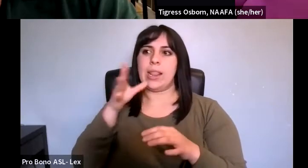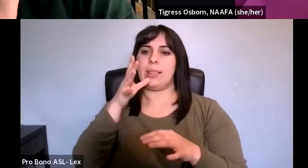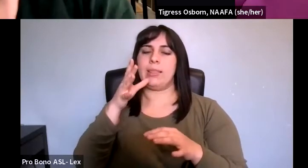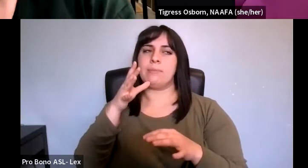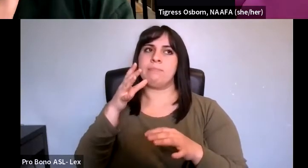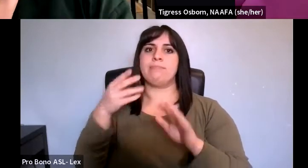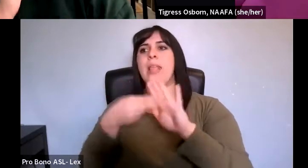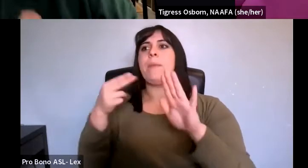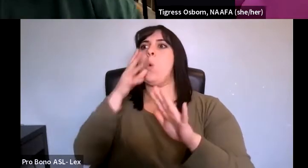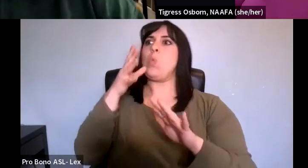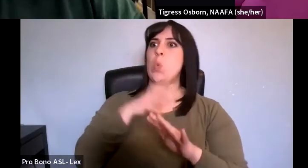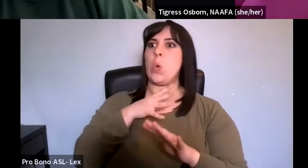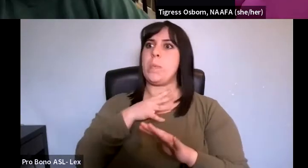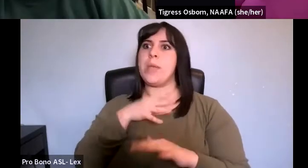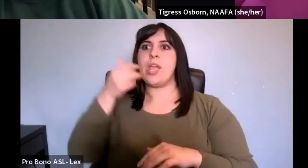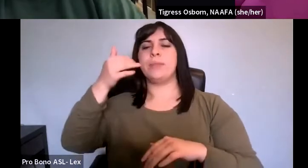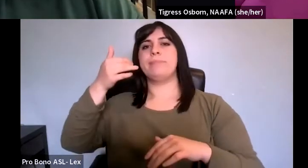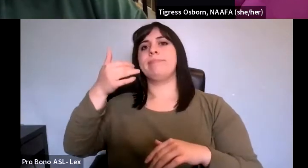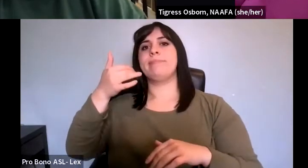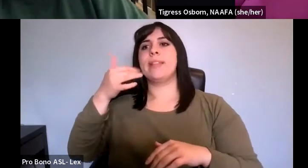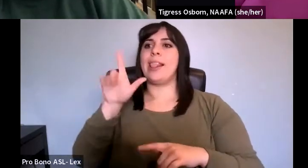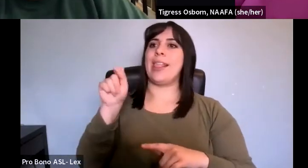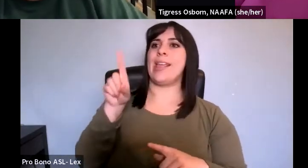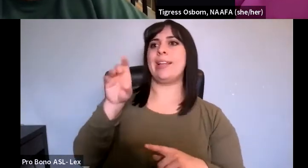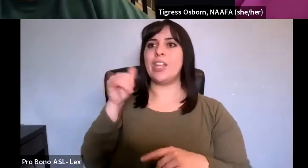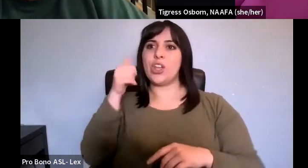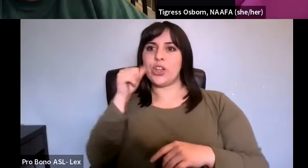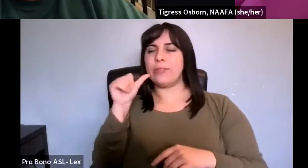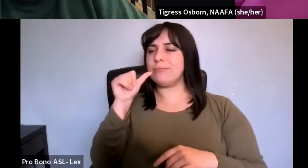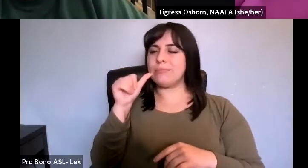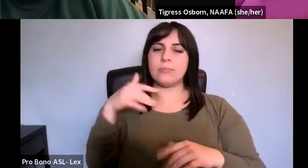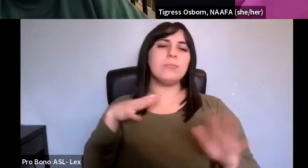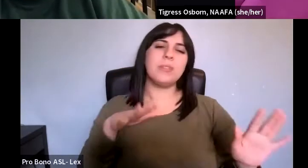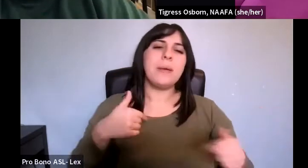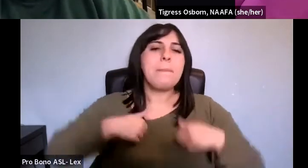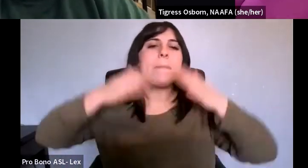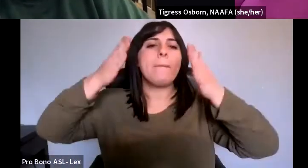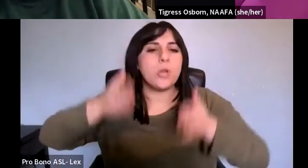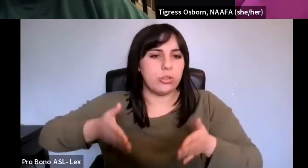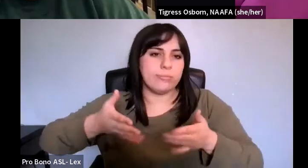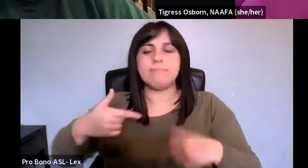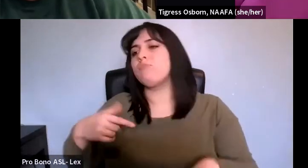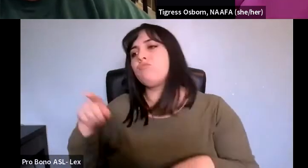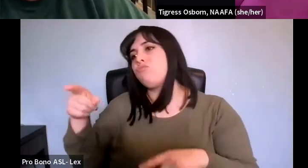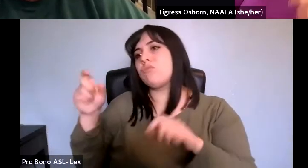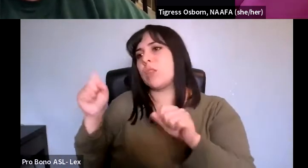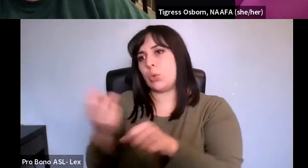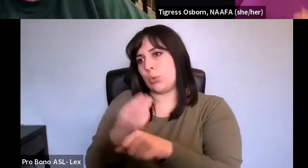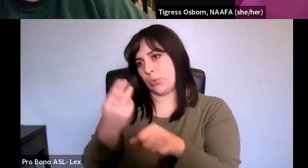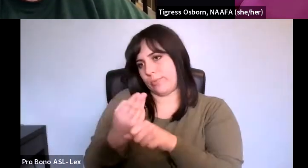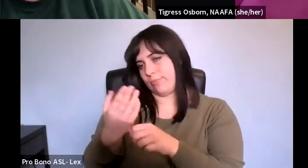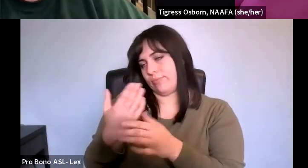where I go. So as long as I'm person, you can say she, they, I could not care less. Thank you